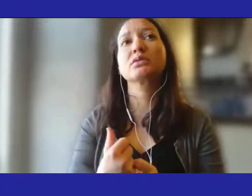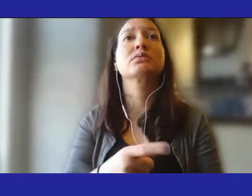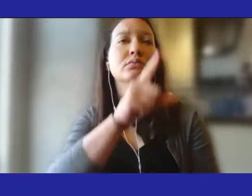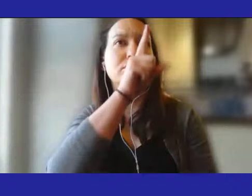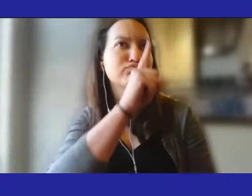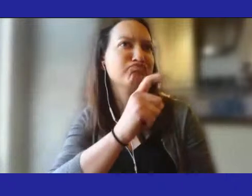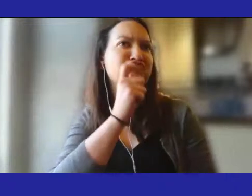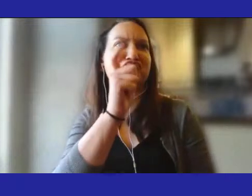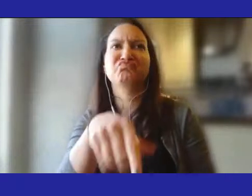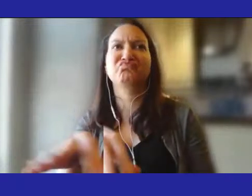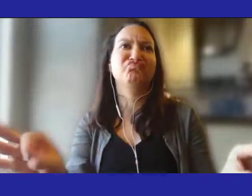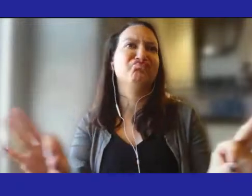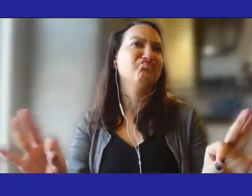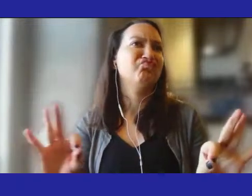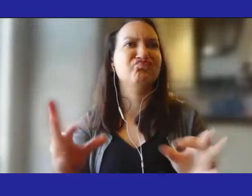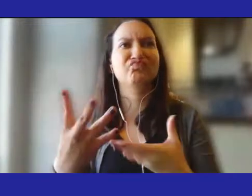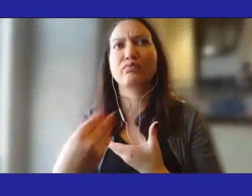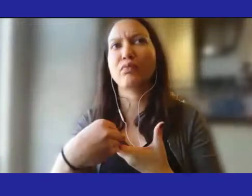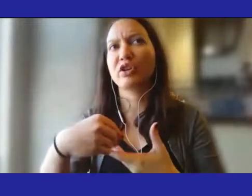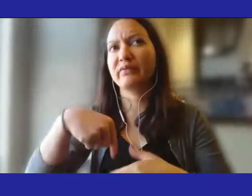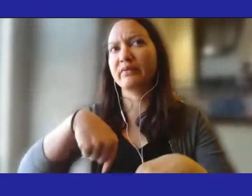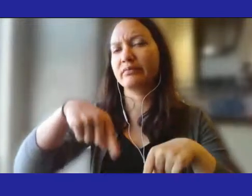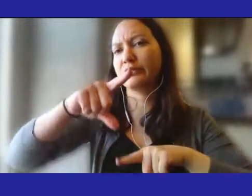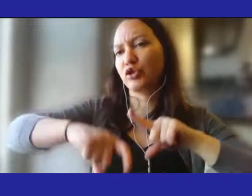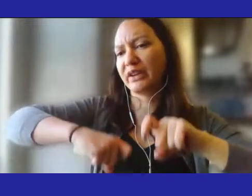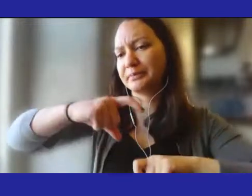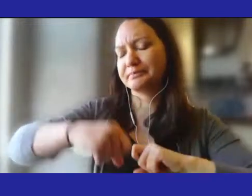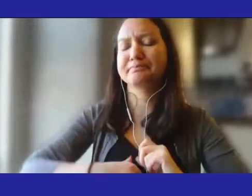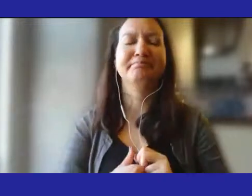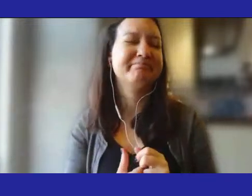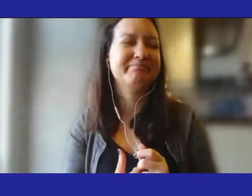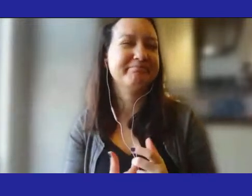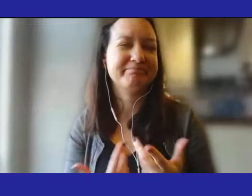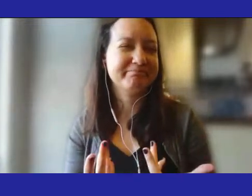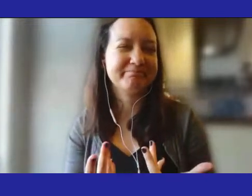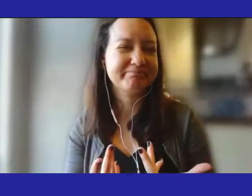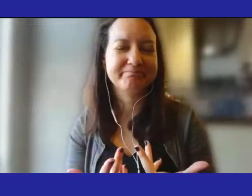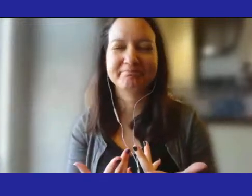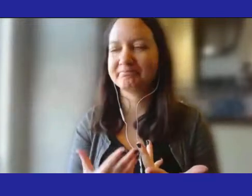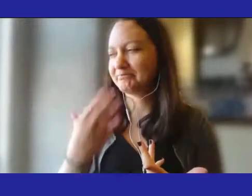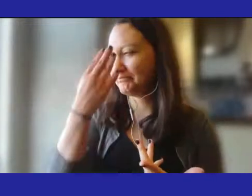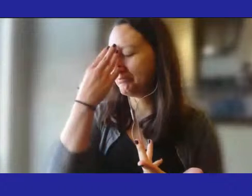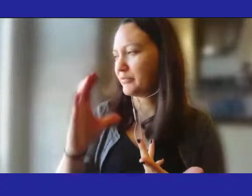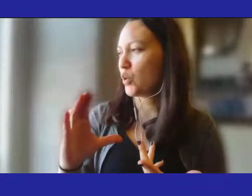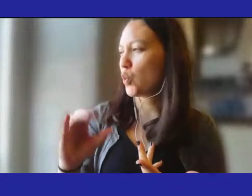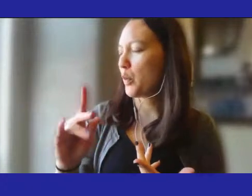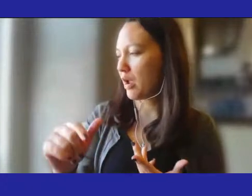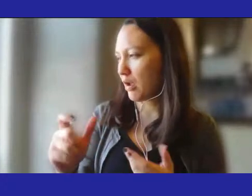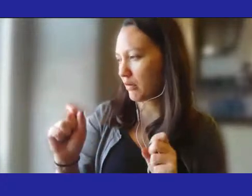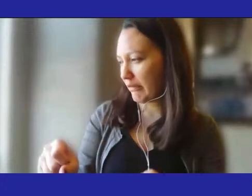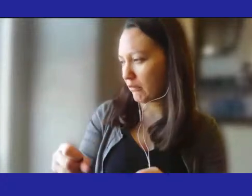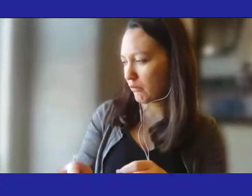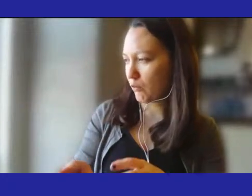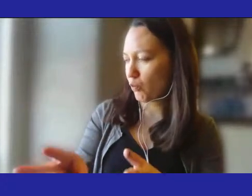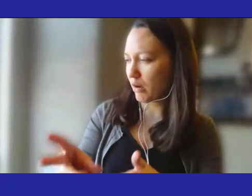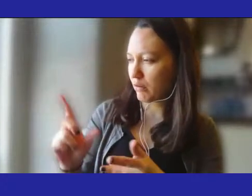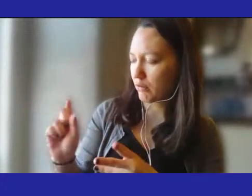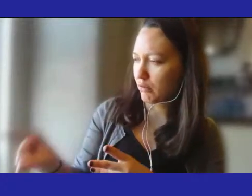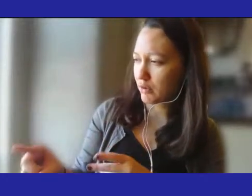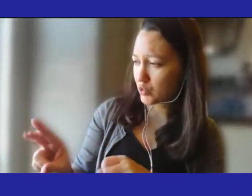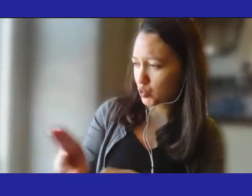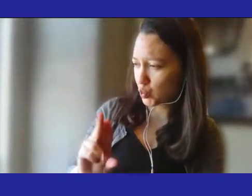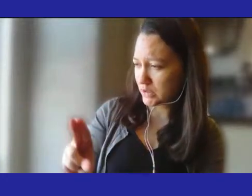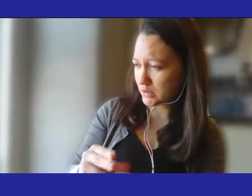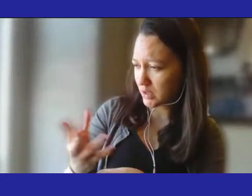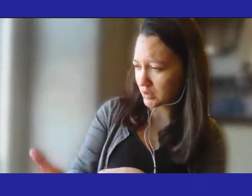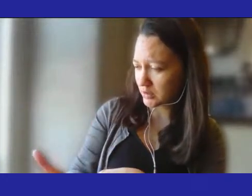be, that are part of the survey. So I don't know, Komal, would there be a way to use that set